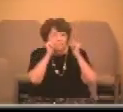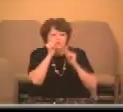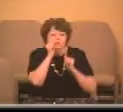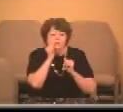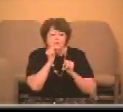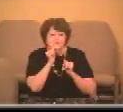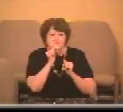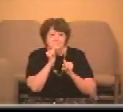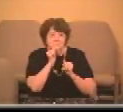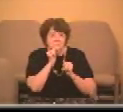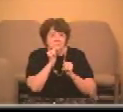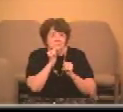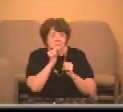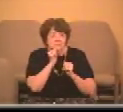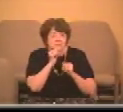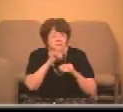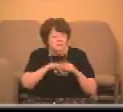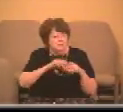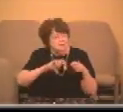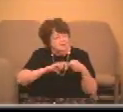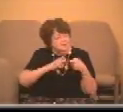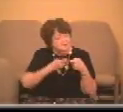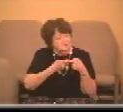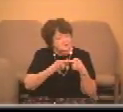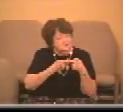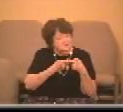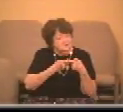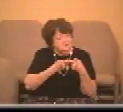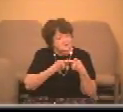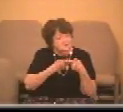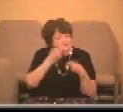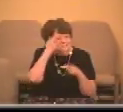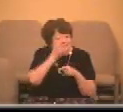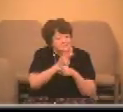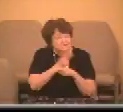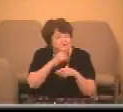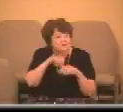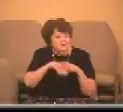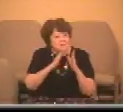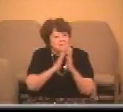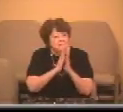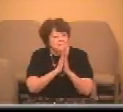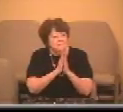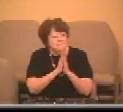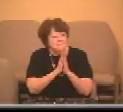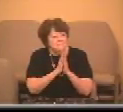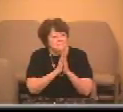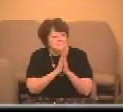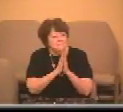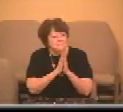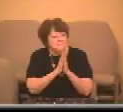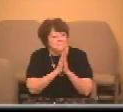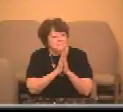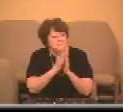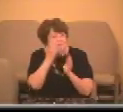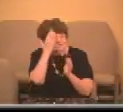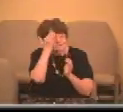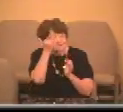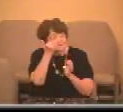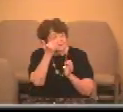Patient in affliction, and faithful in prayer.